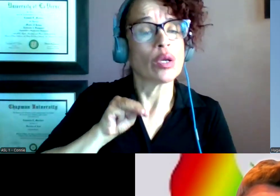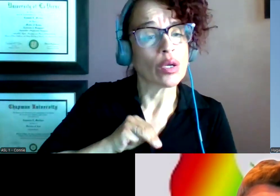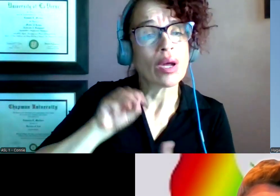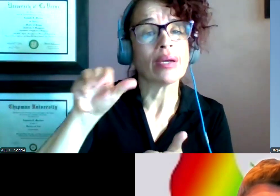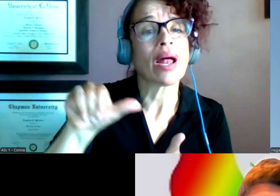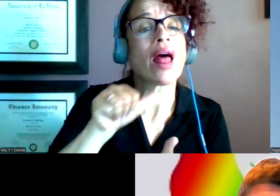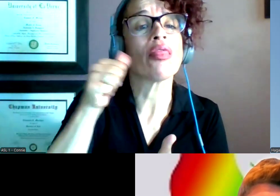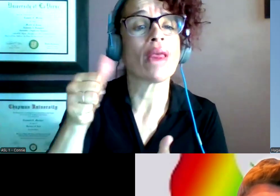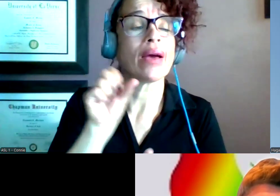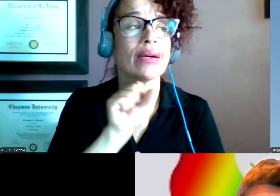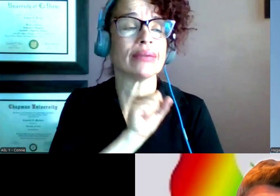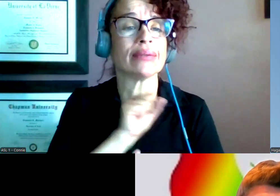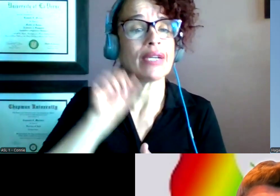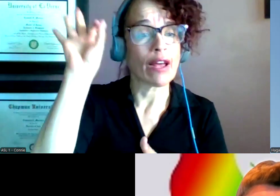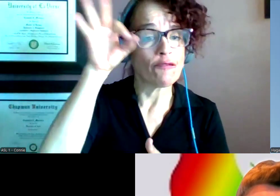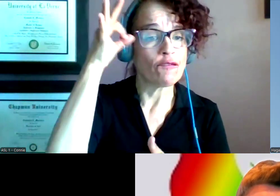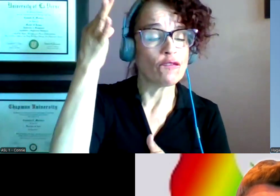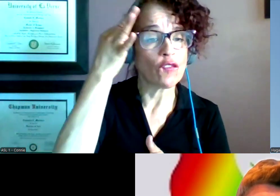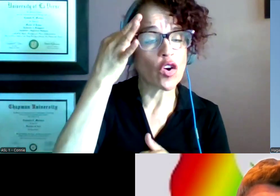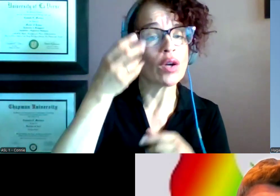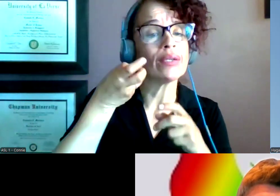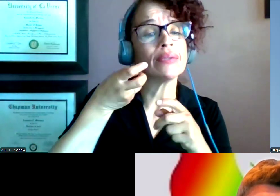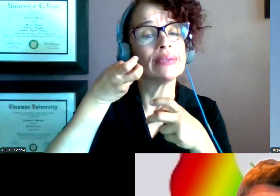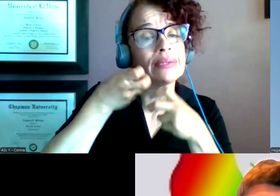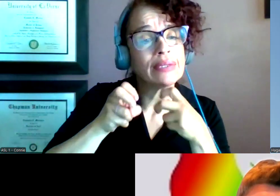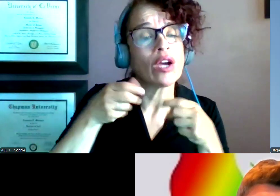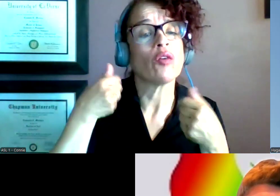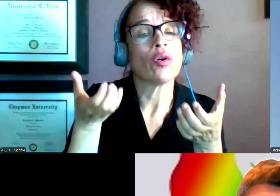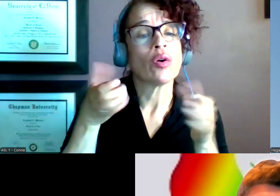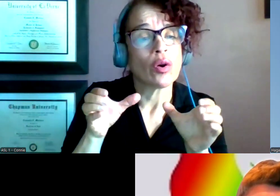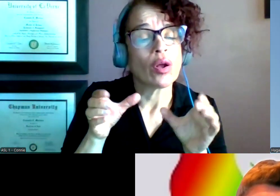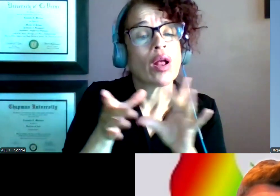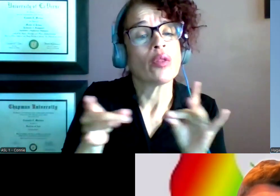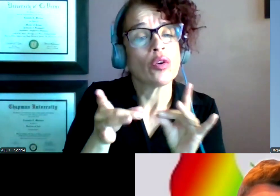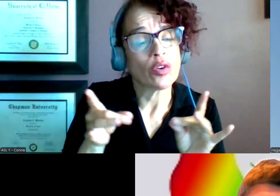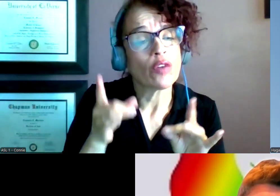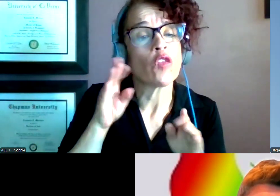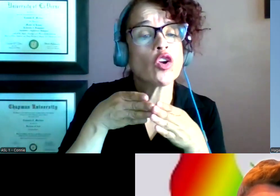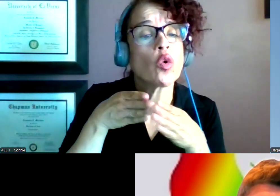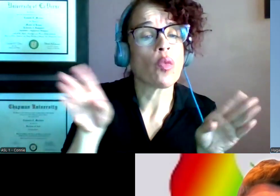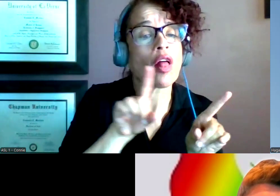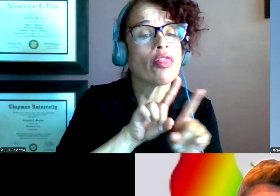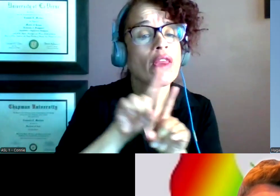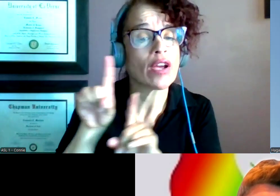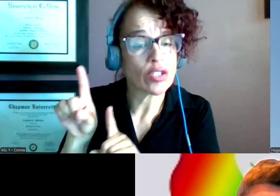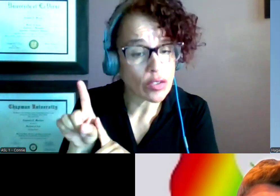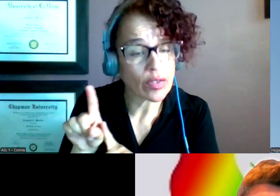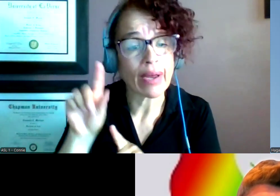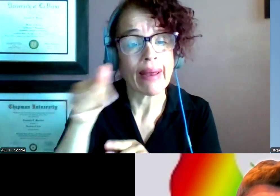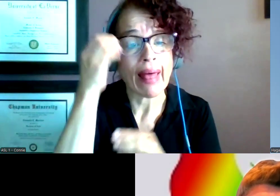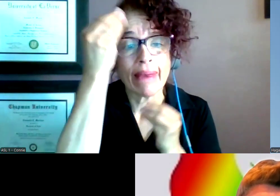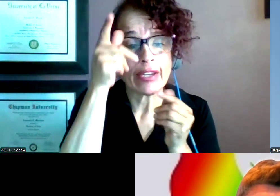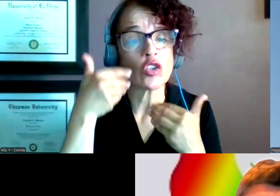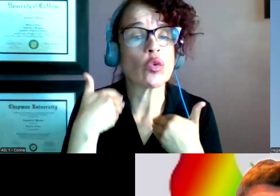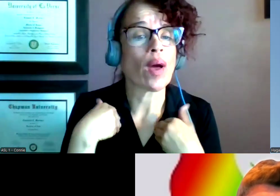other state and federal pressing issues. And we'll have a chance at the public comment period for the public also to verbalize any thoughts that you